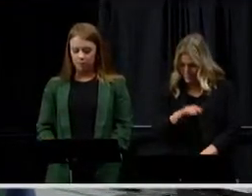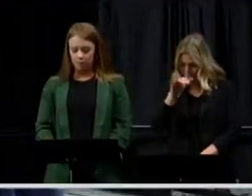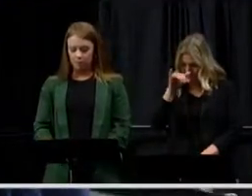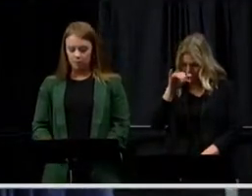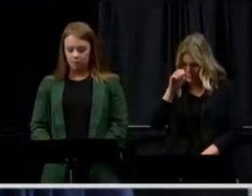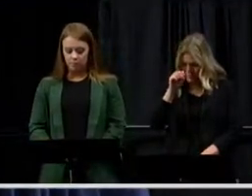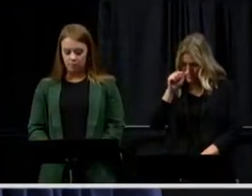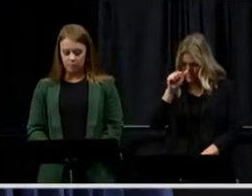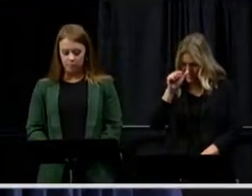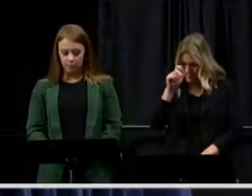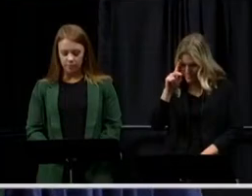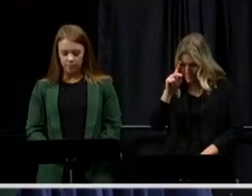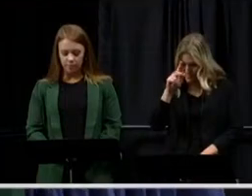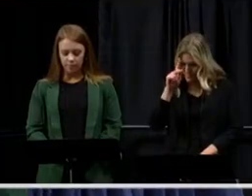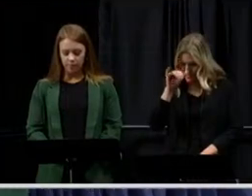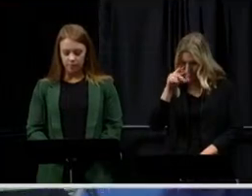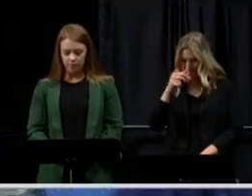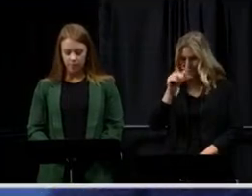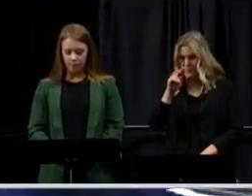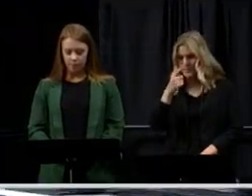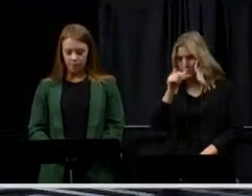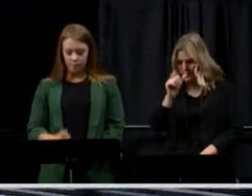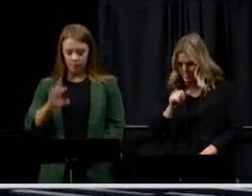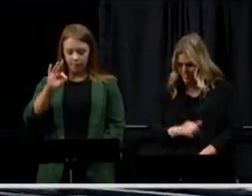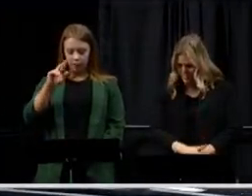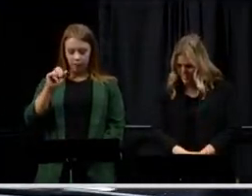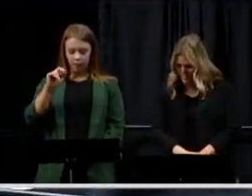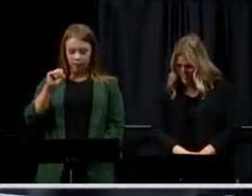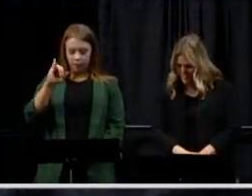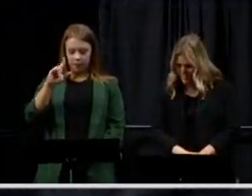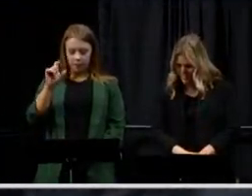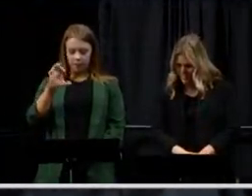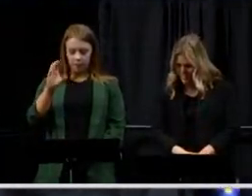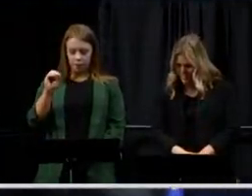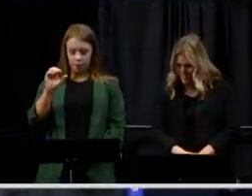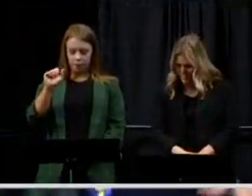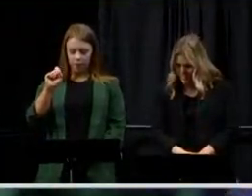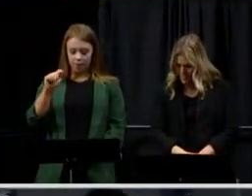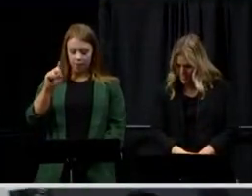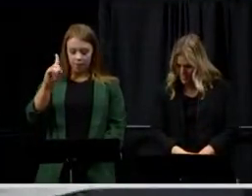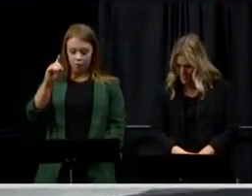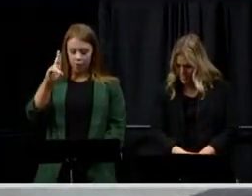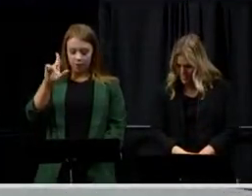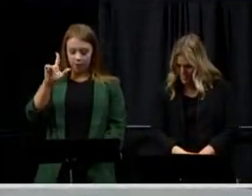Isaac Capanga. Francisco Jared Jimenez Astudillo.